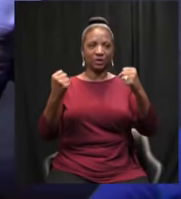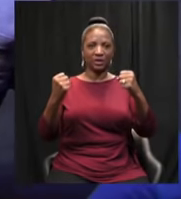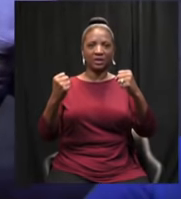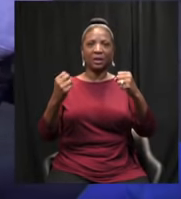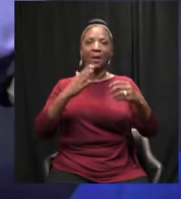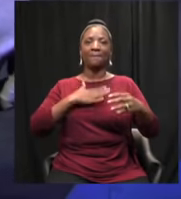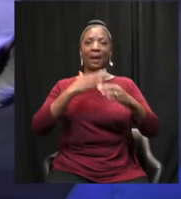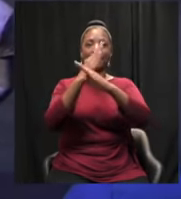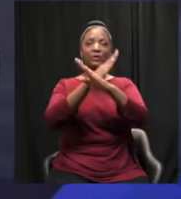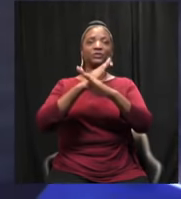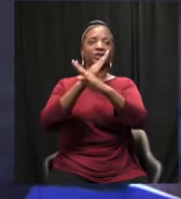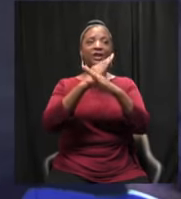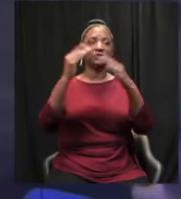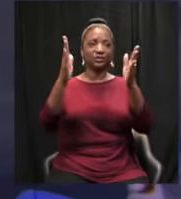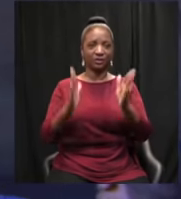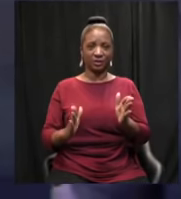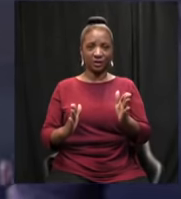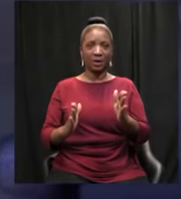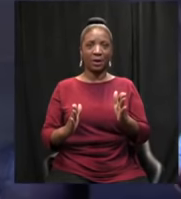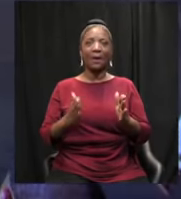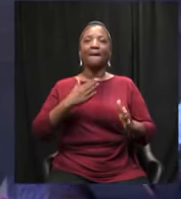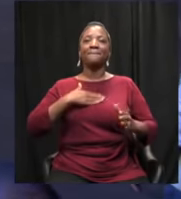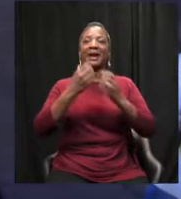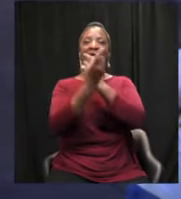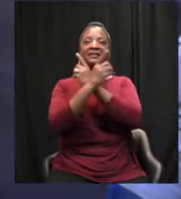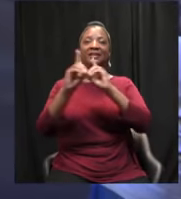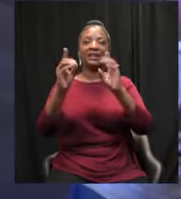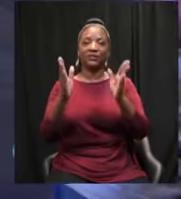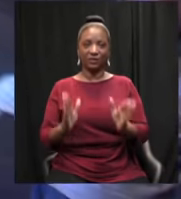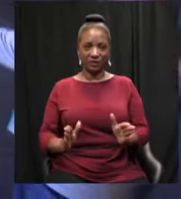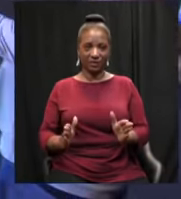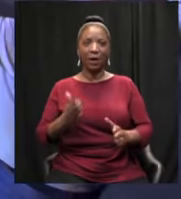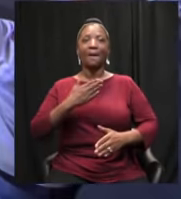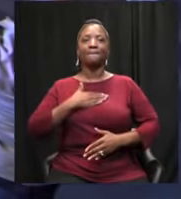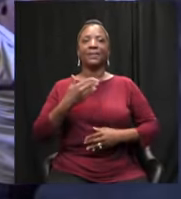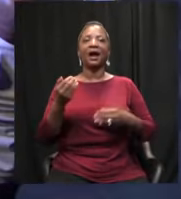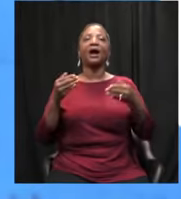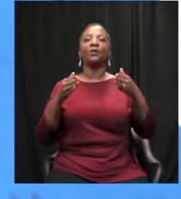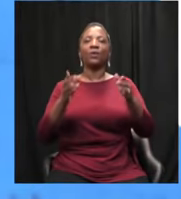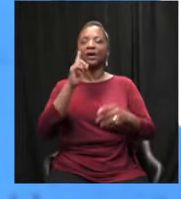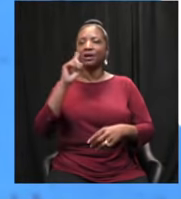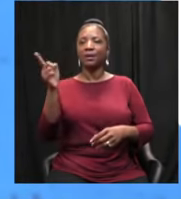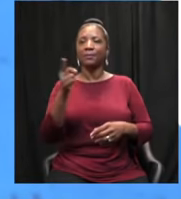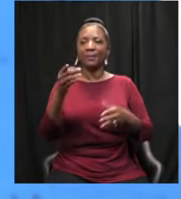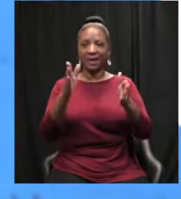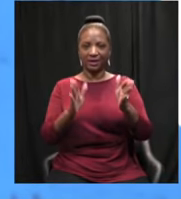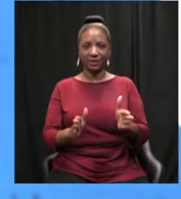my deliverer. He is my way maker. Somebody shout Jesus.